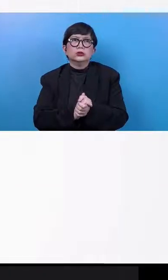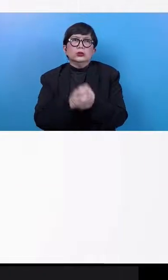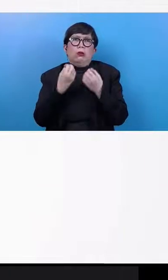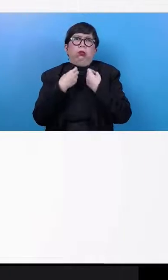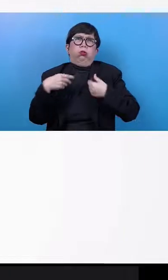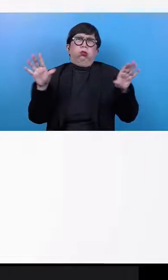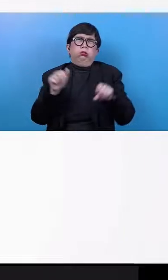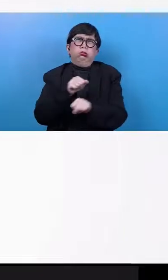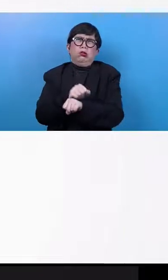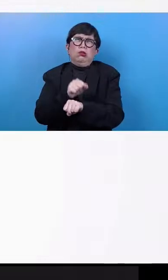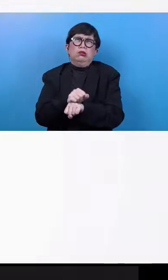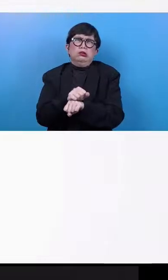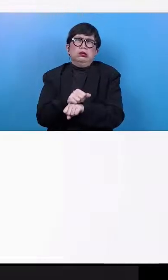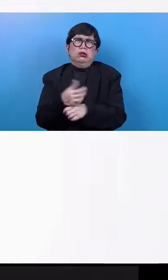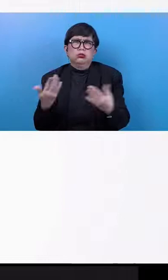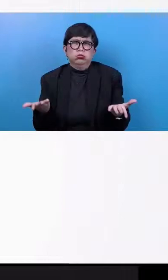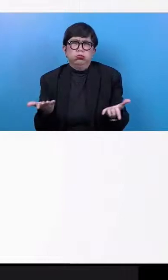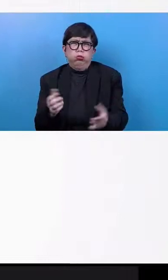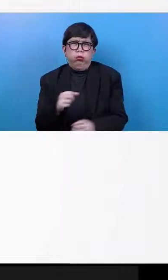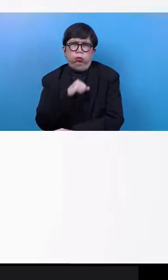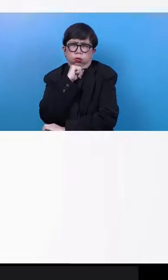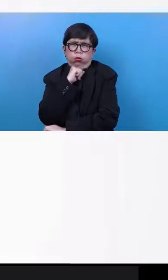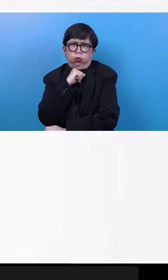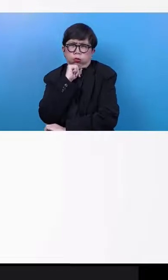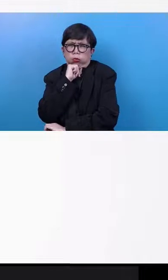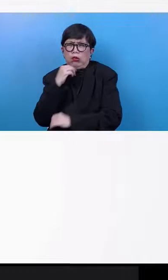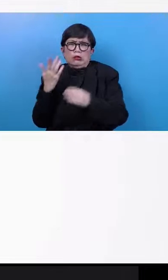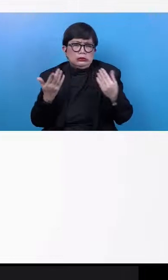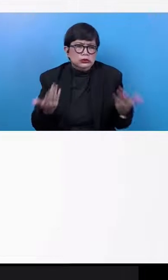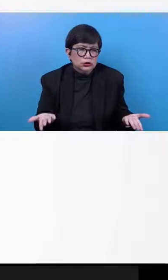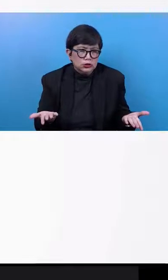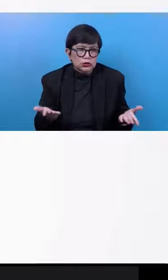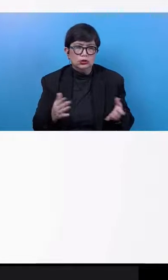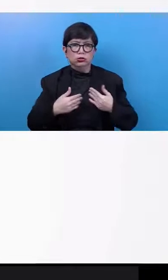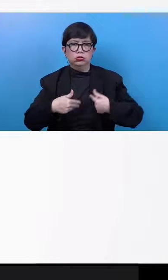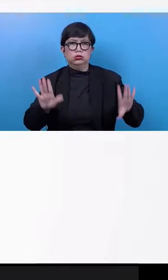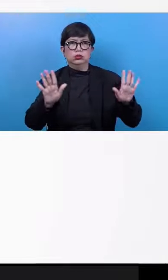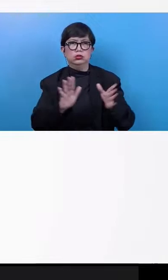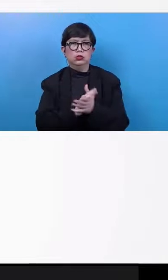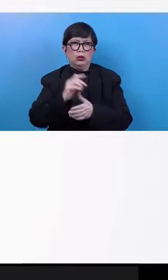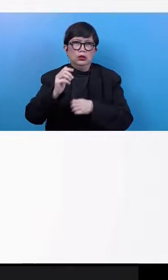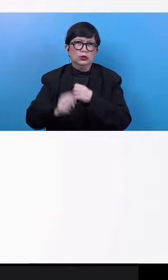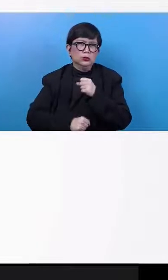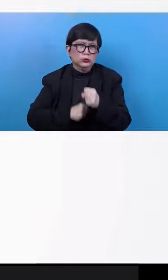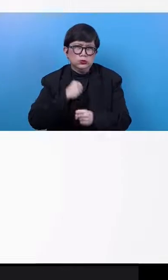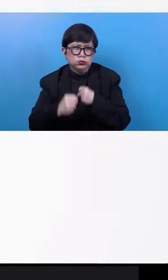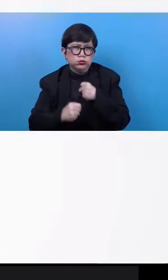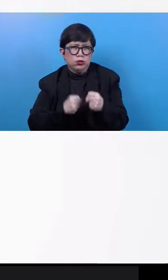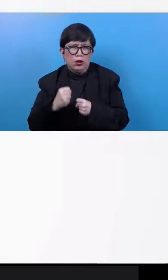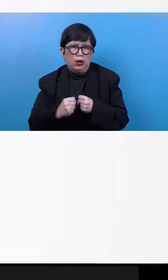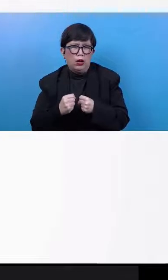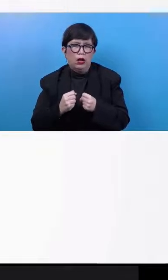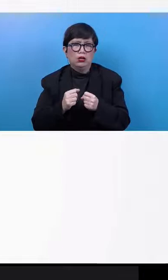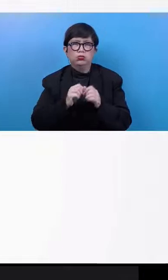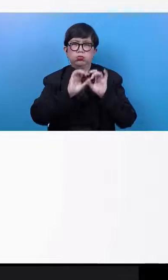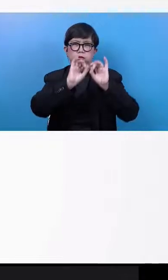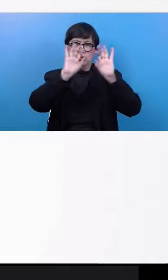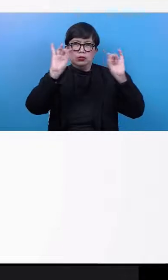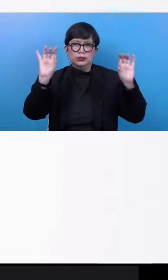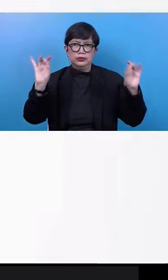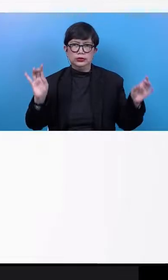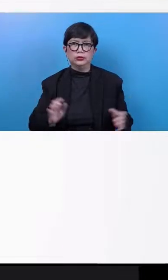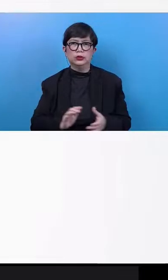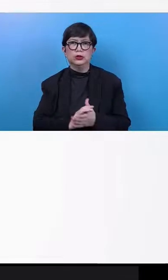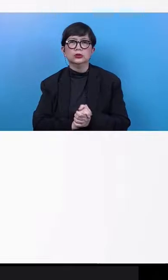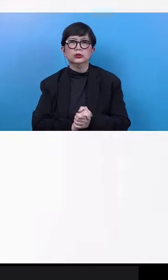dignity of being uprooted from their homes and starting over. So as we start this session, we'd like to remember all